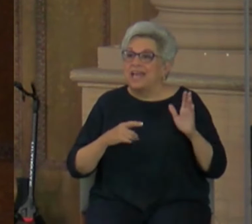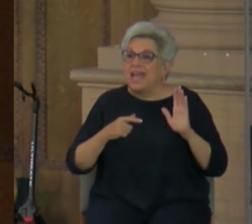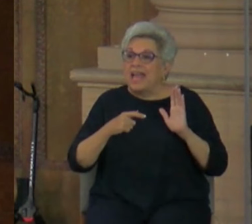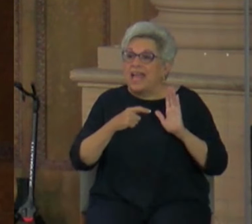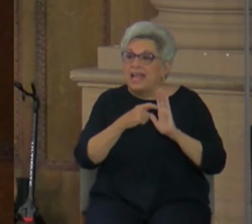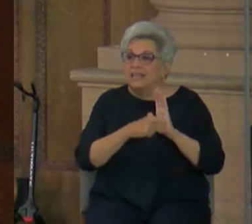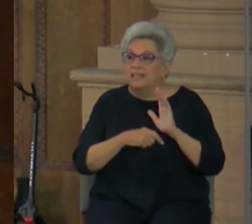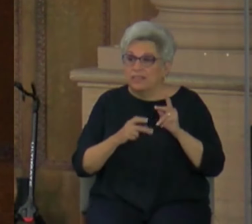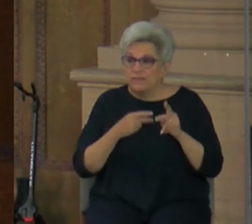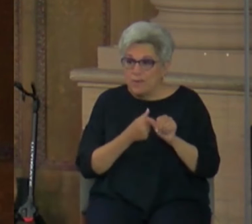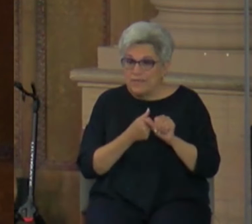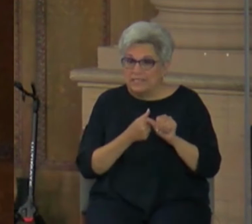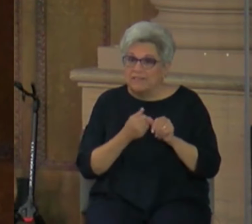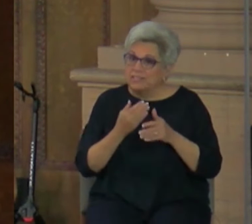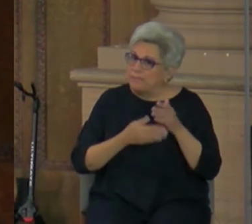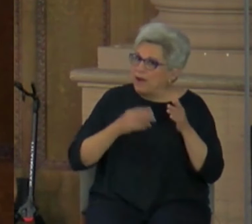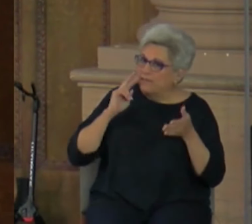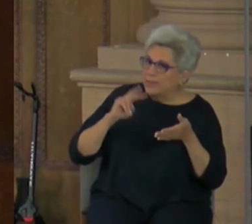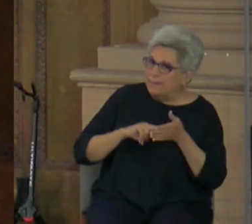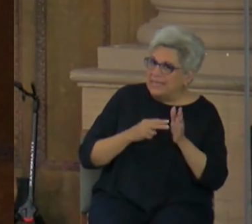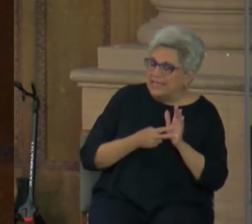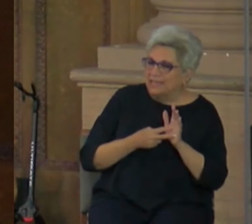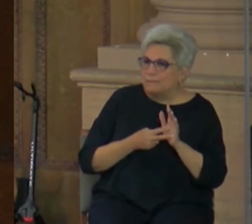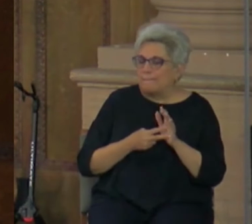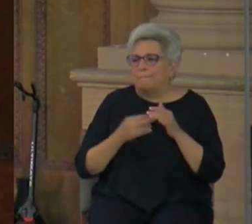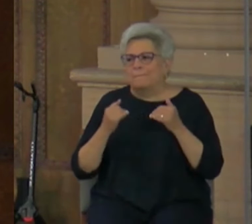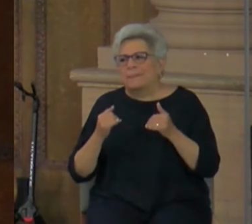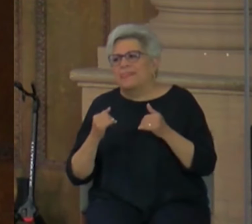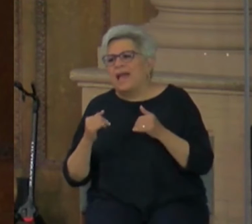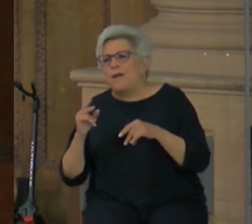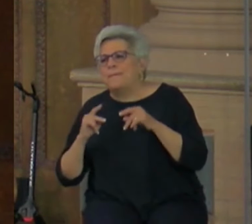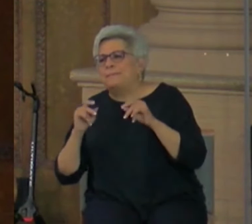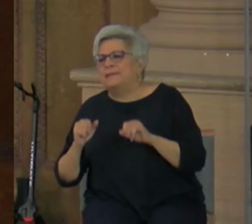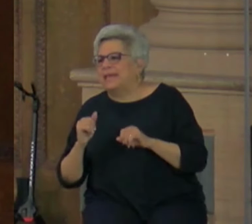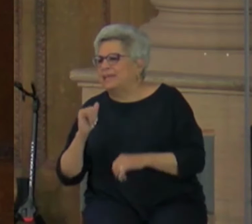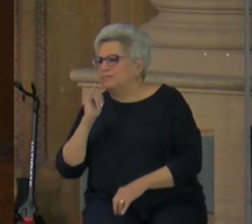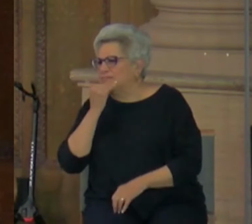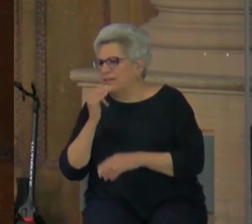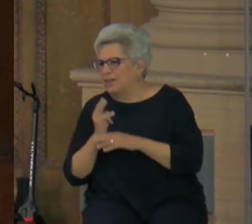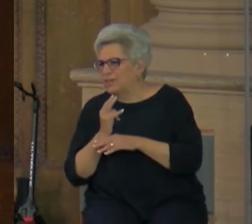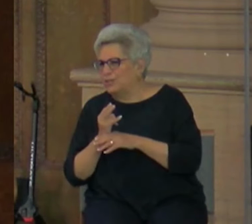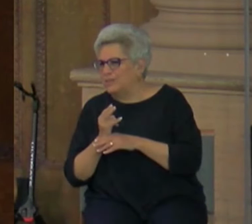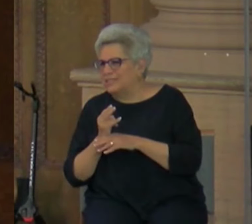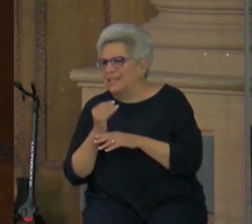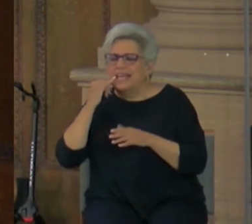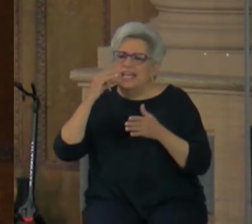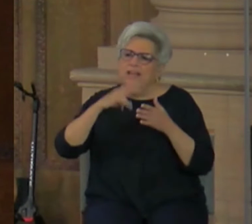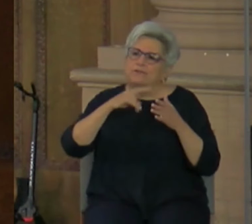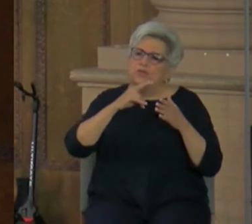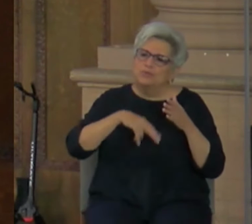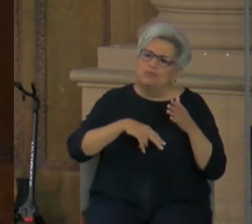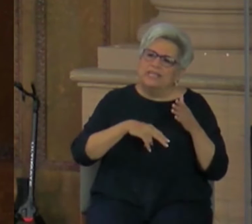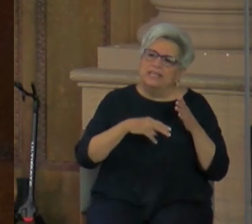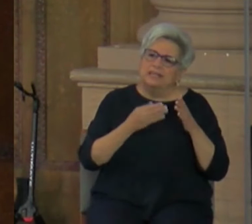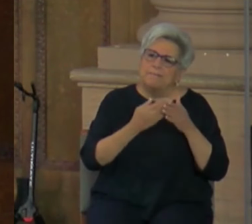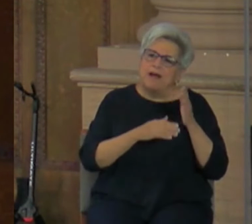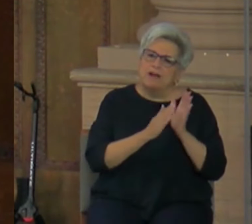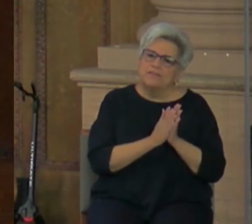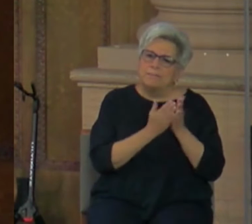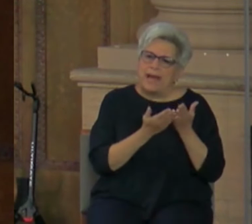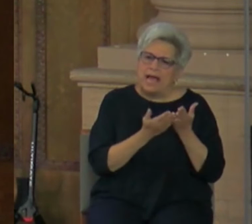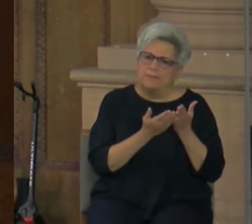Now, we have to be careful here. This can be misused because what can happen is we can read part of the Bible that's clearly written as a narrative, but it describes